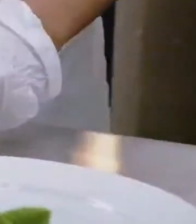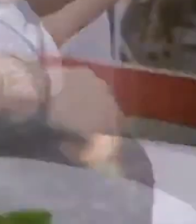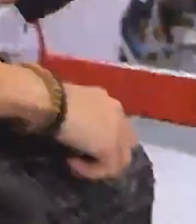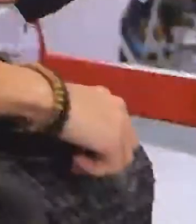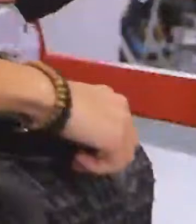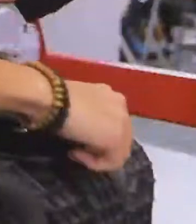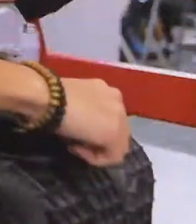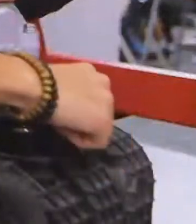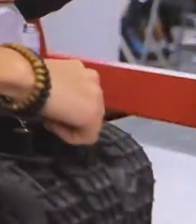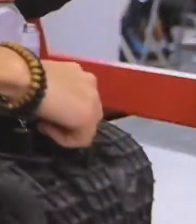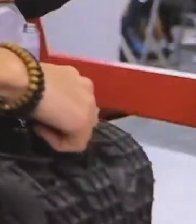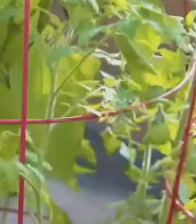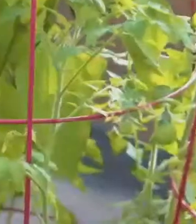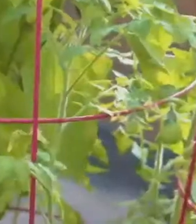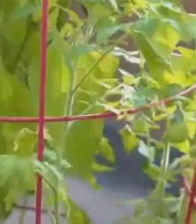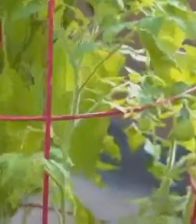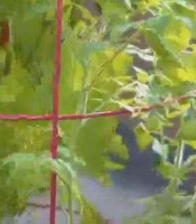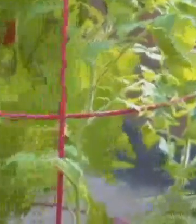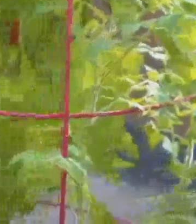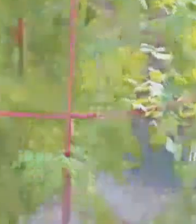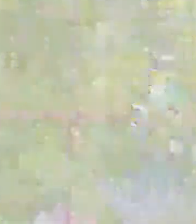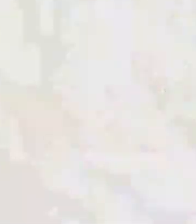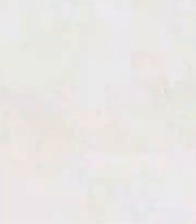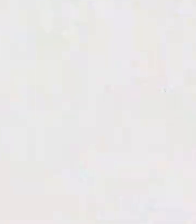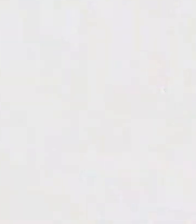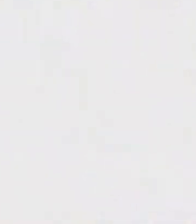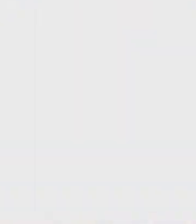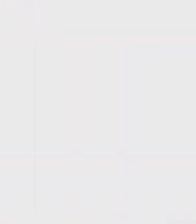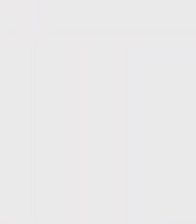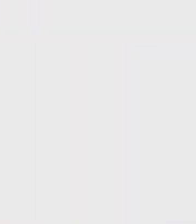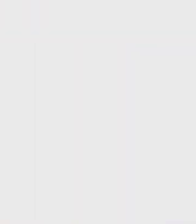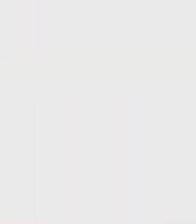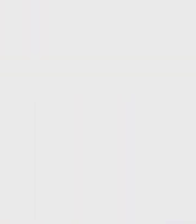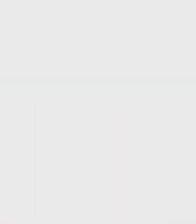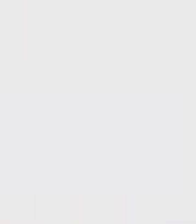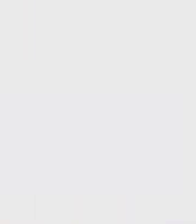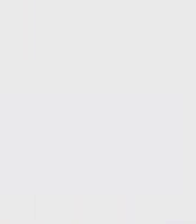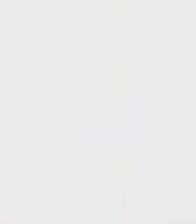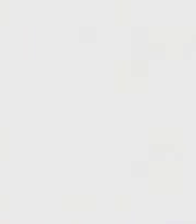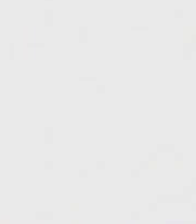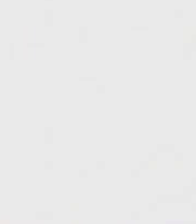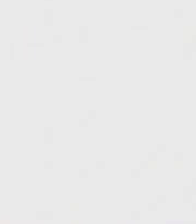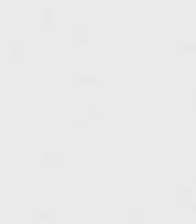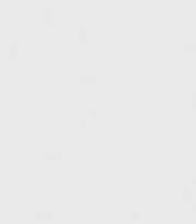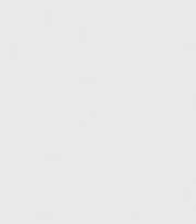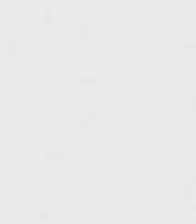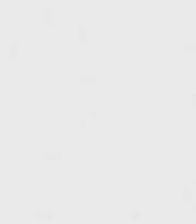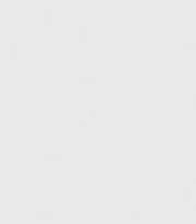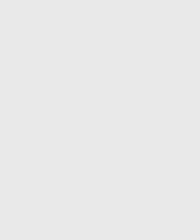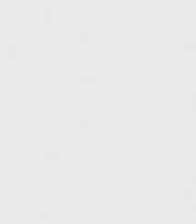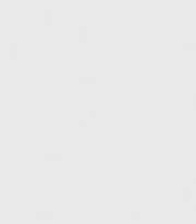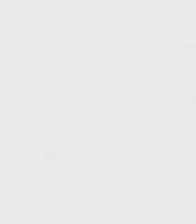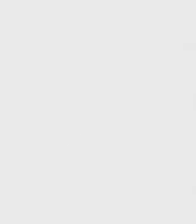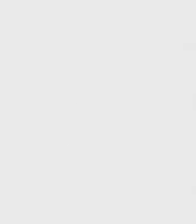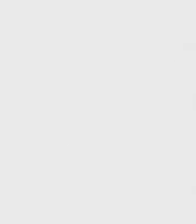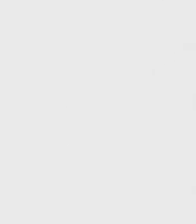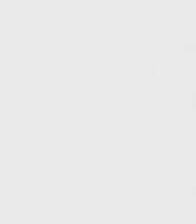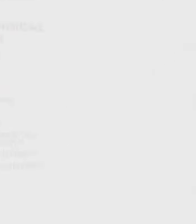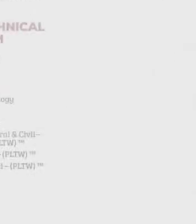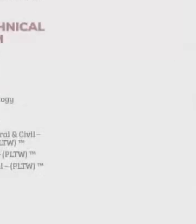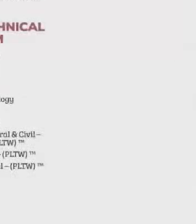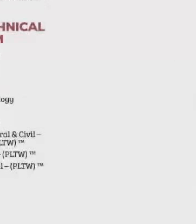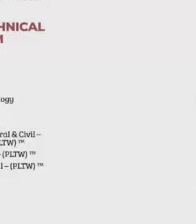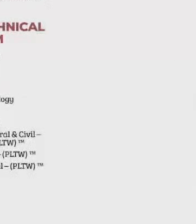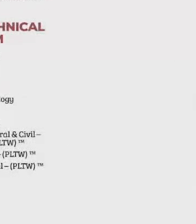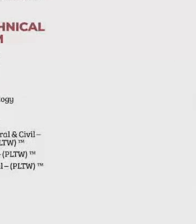unique pathways toward a shared objective, student success. Within these clusters, students can explore more